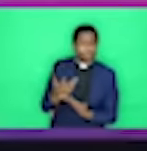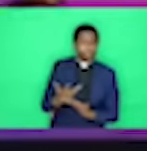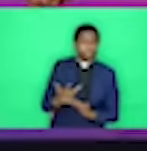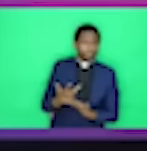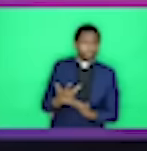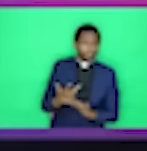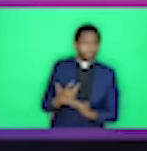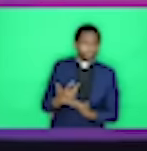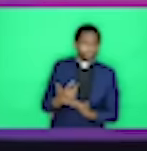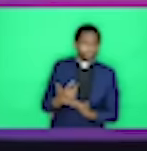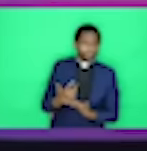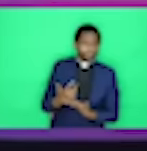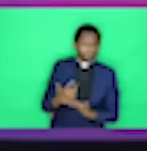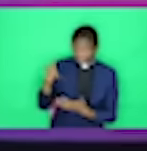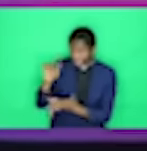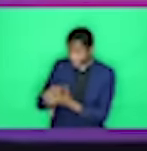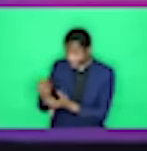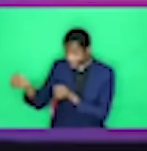That was a driver's contribution.